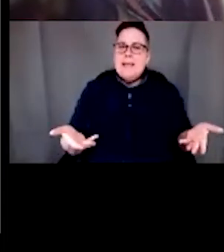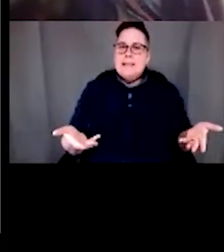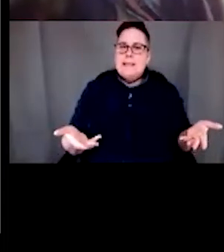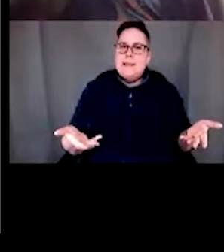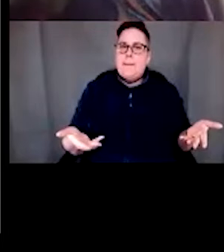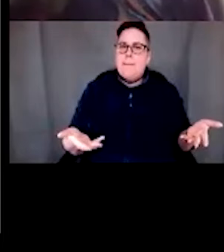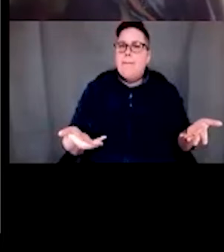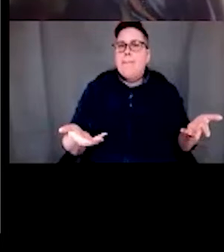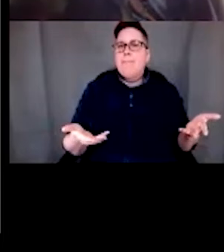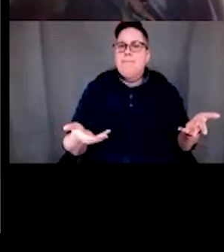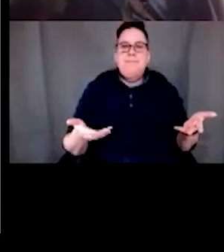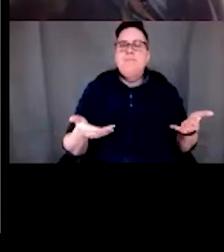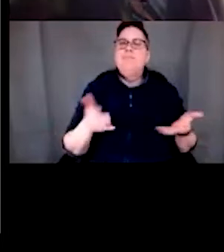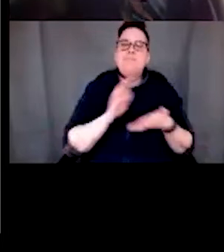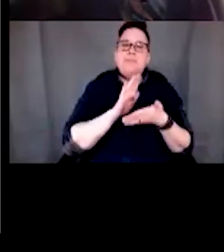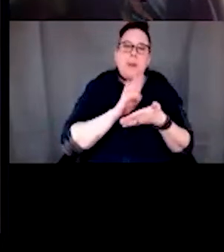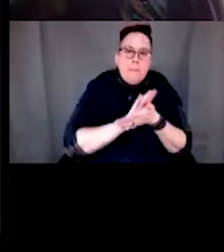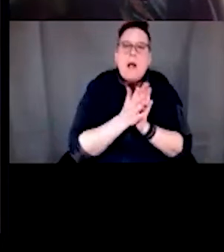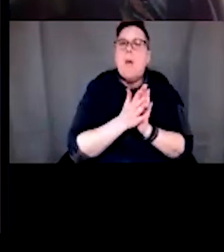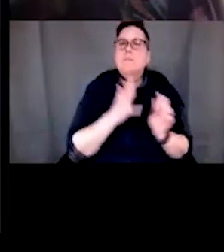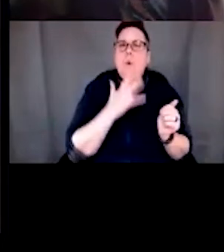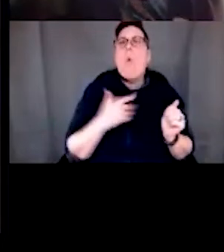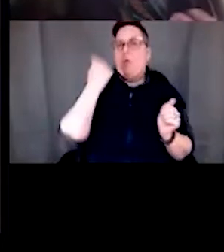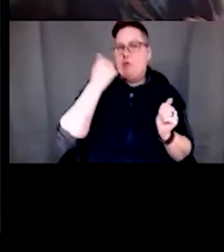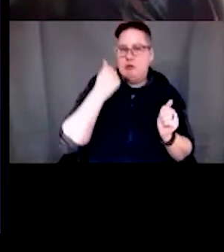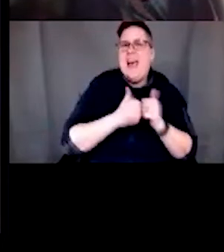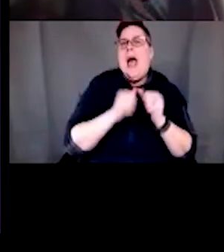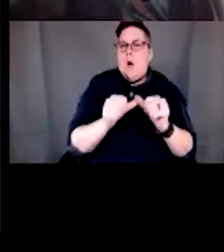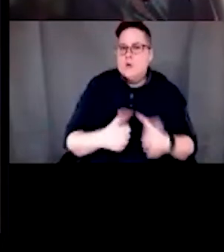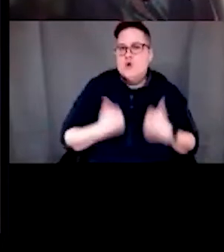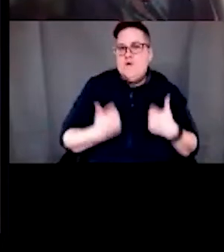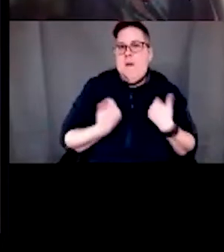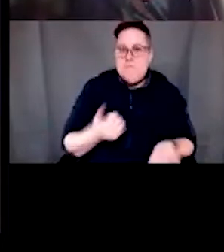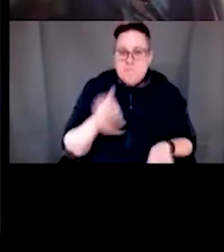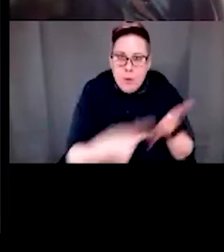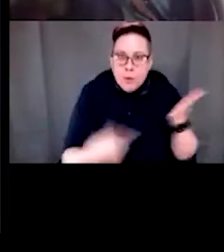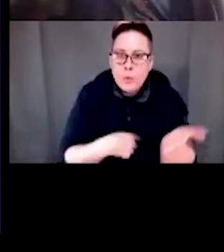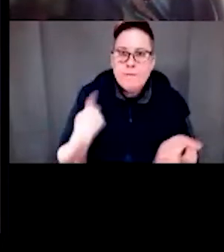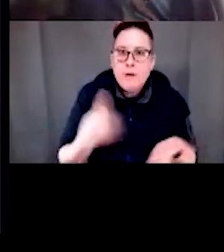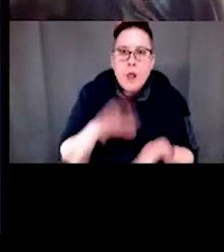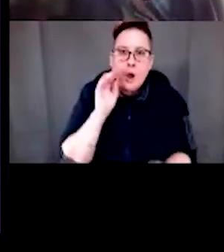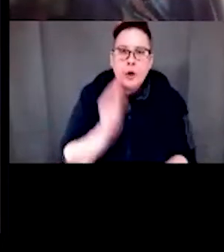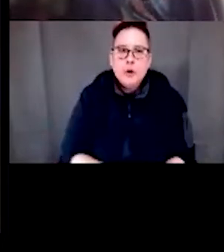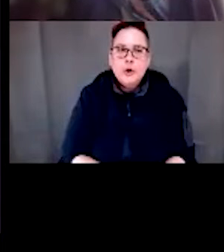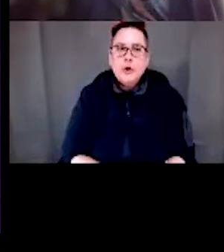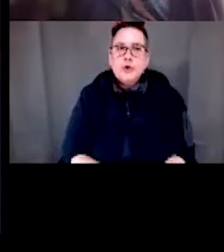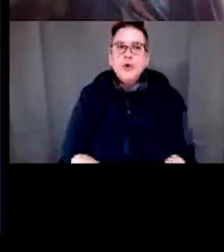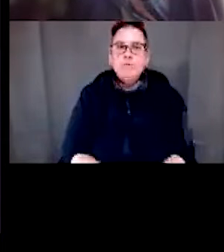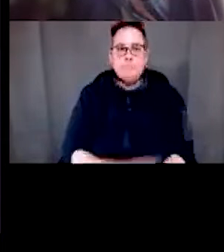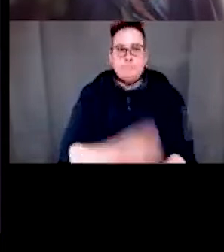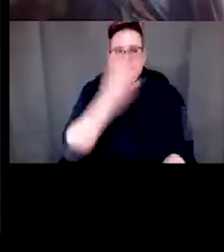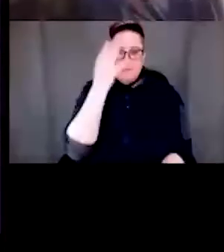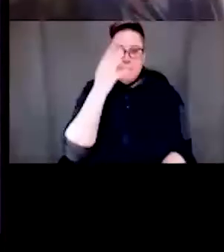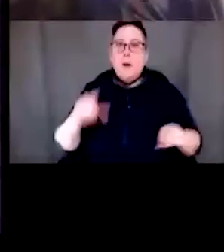its survival by becoming a little older. And that's really what we've learned. So if you think about this notion of